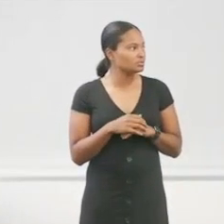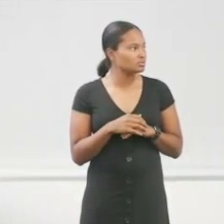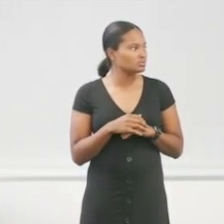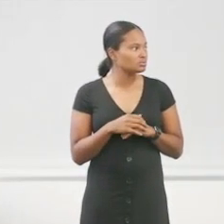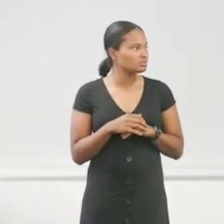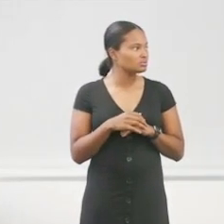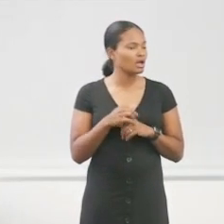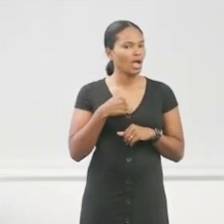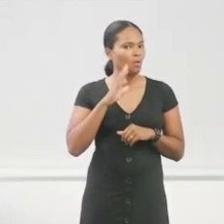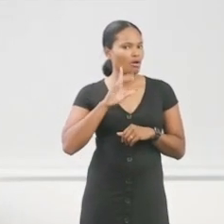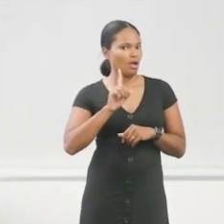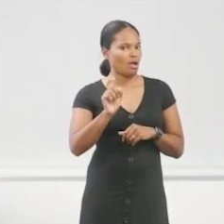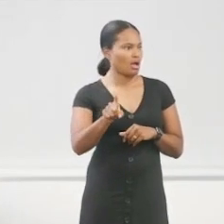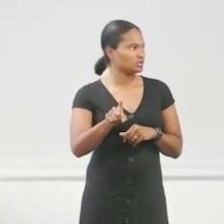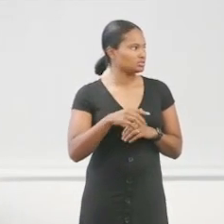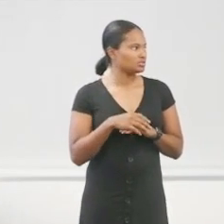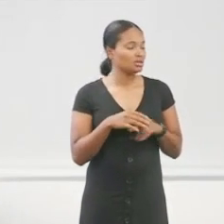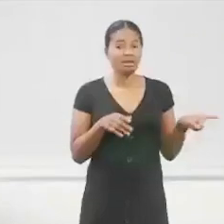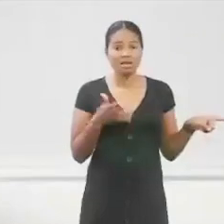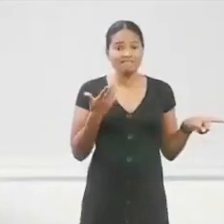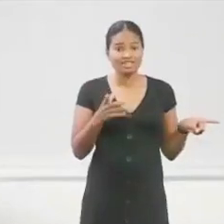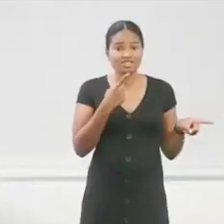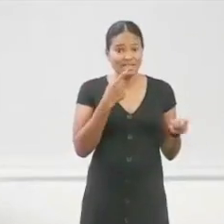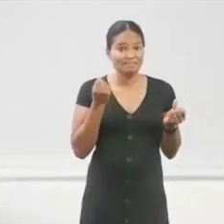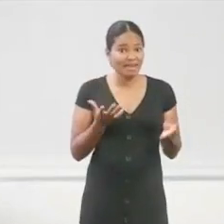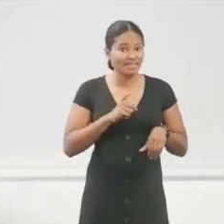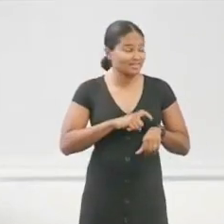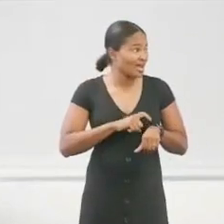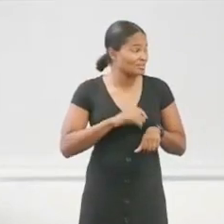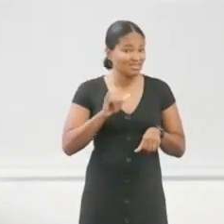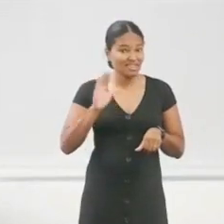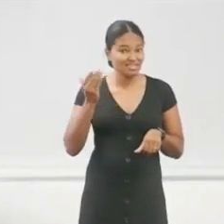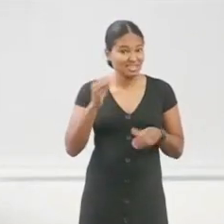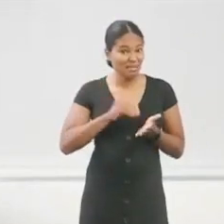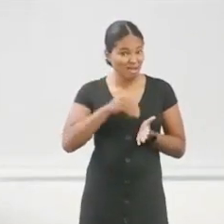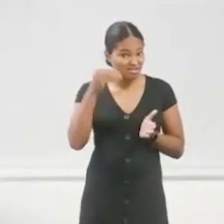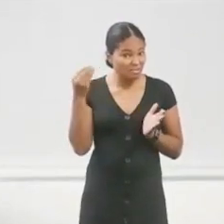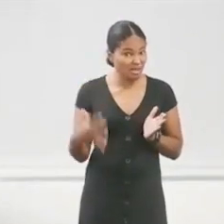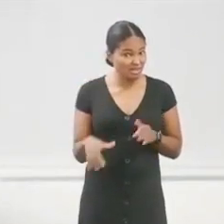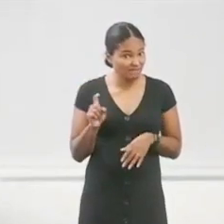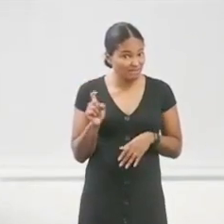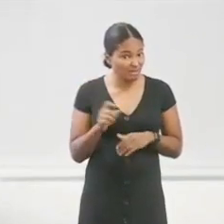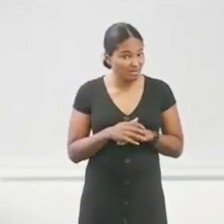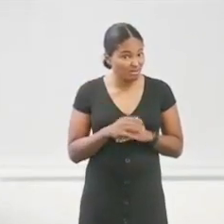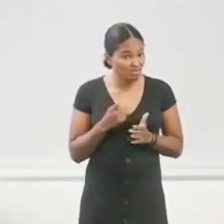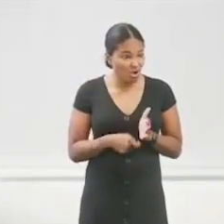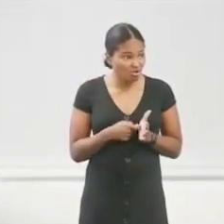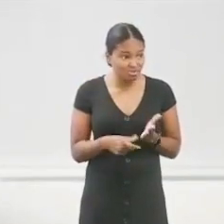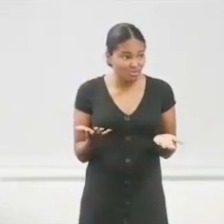asking a question. And he's already said it a number of times. That sounds expensive, Jerry. What does that